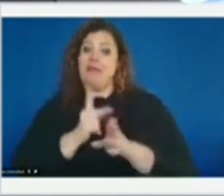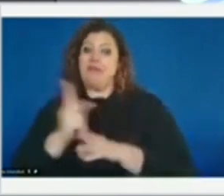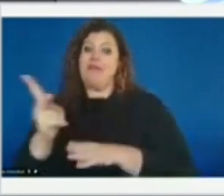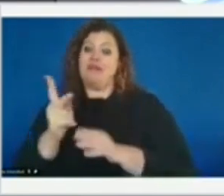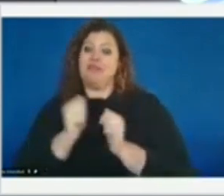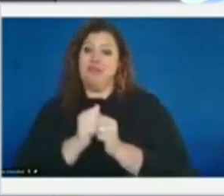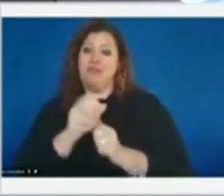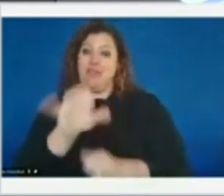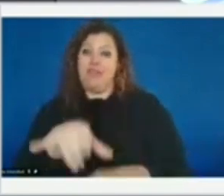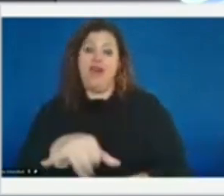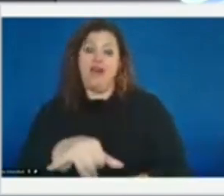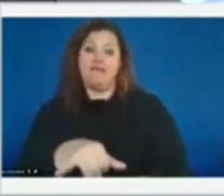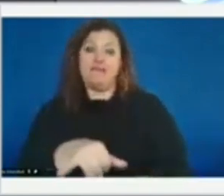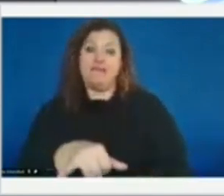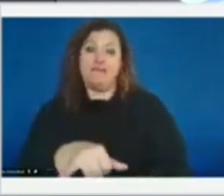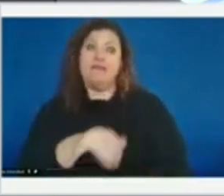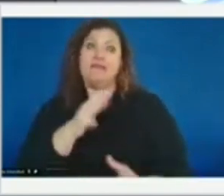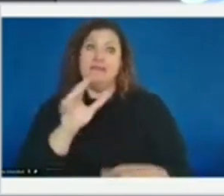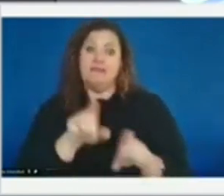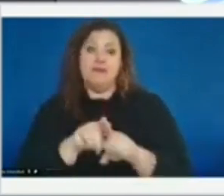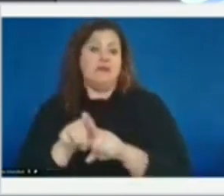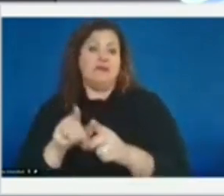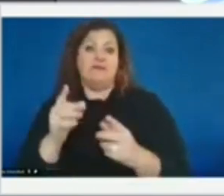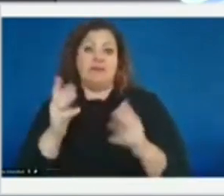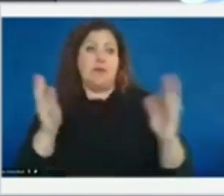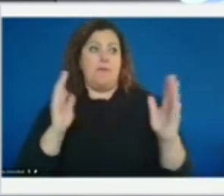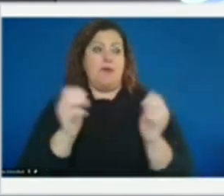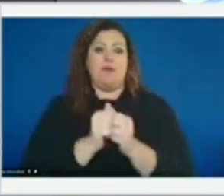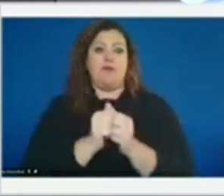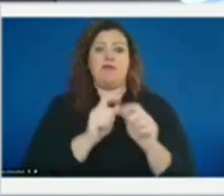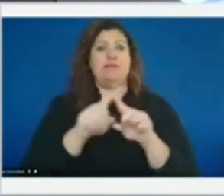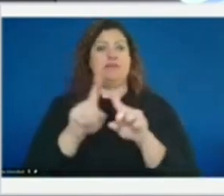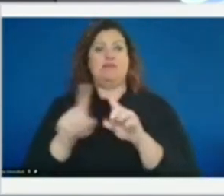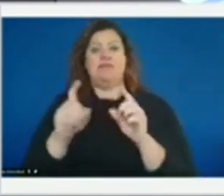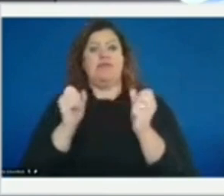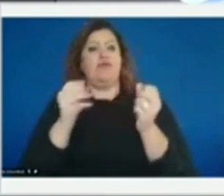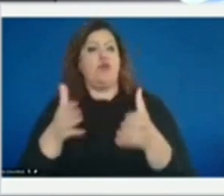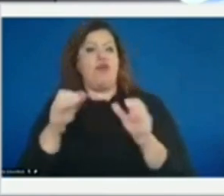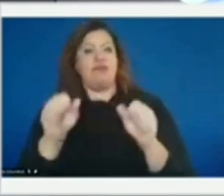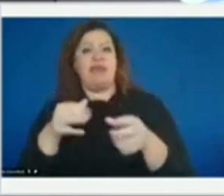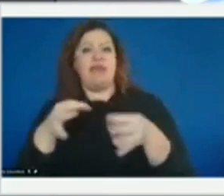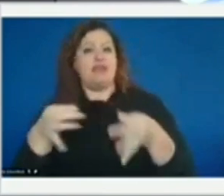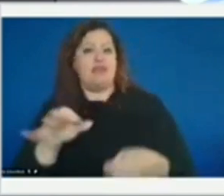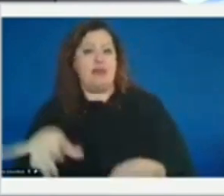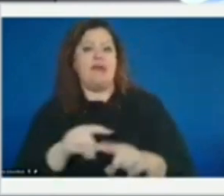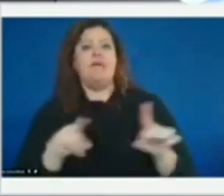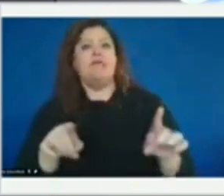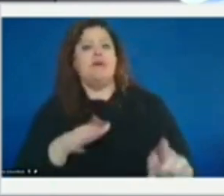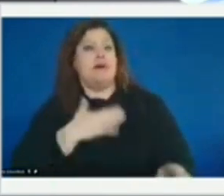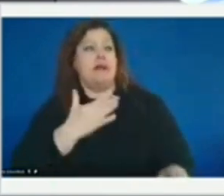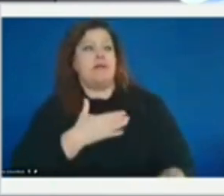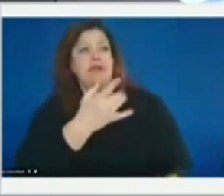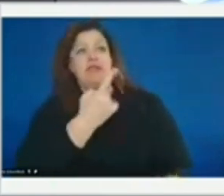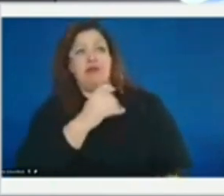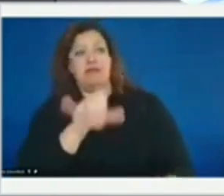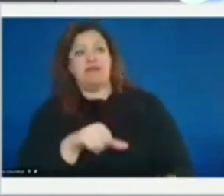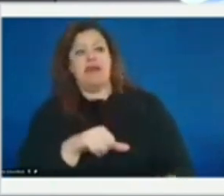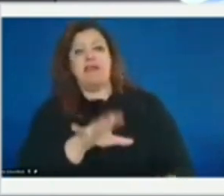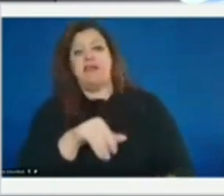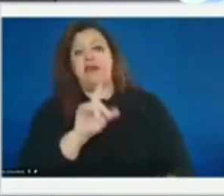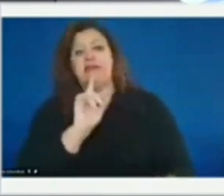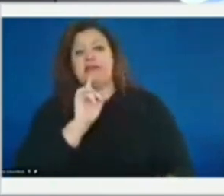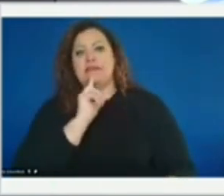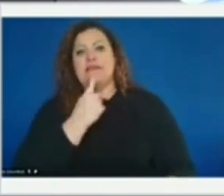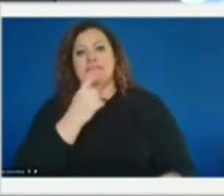that, among hundreds of other ways that I could describe that. But I'm glad you asked that question. That's a significant issue for